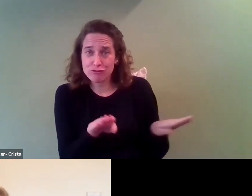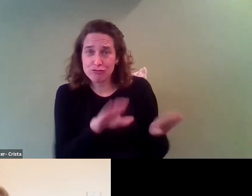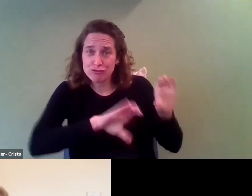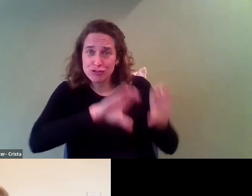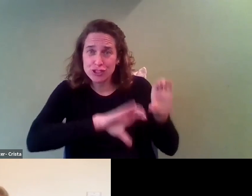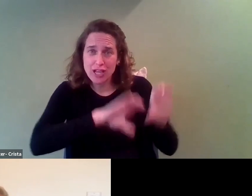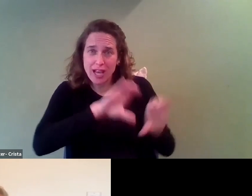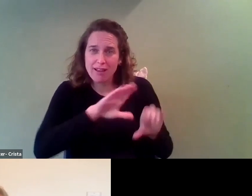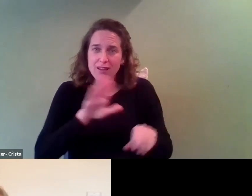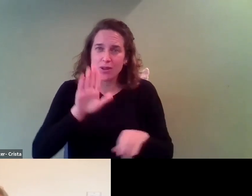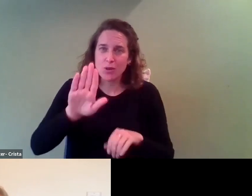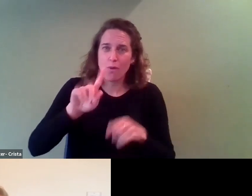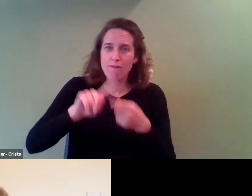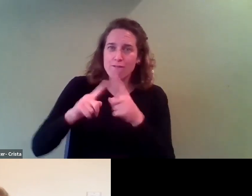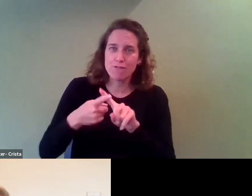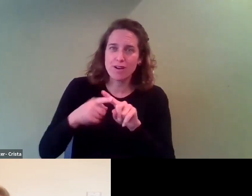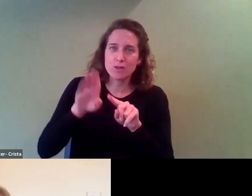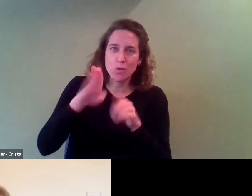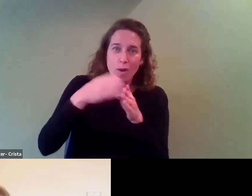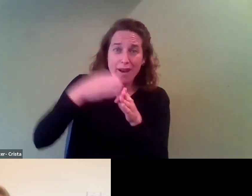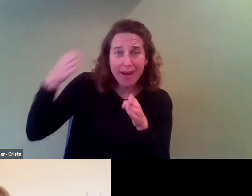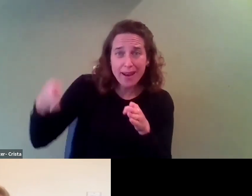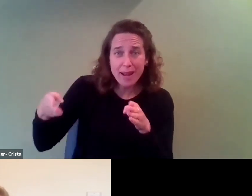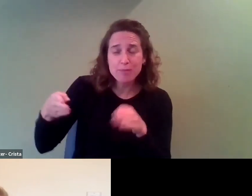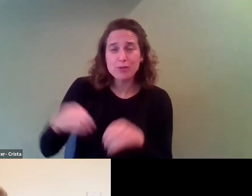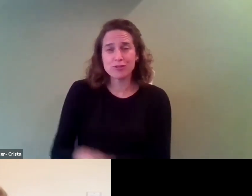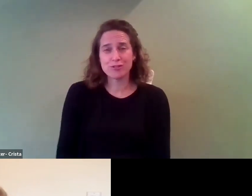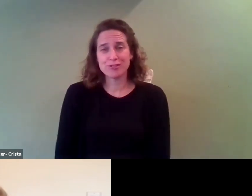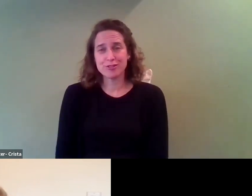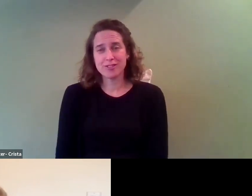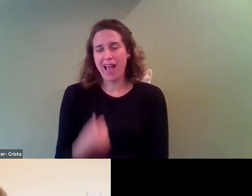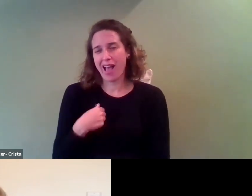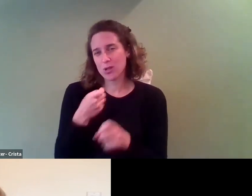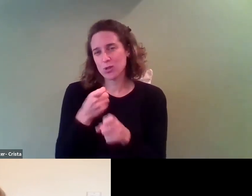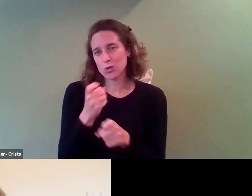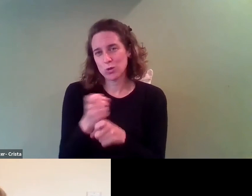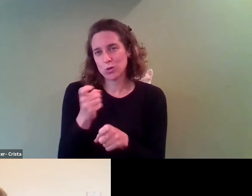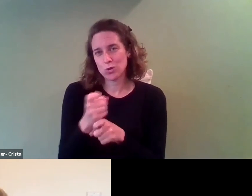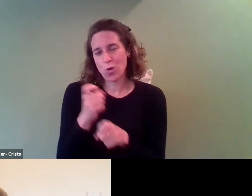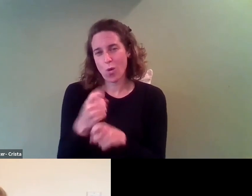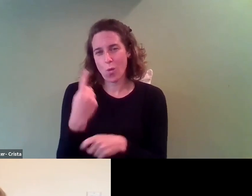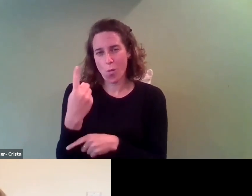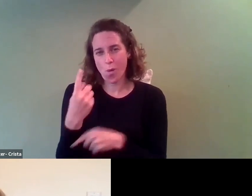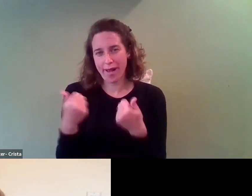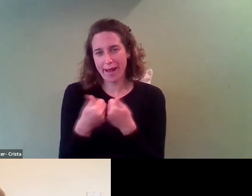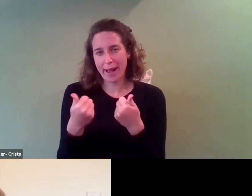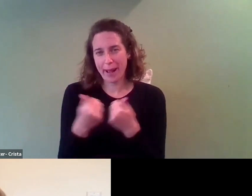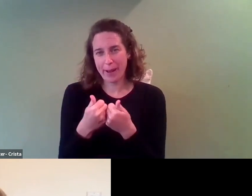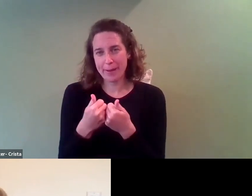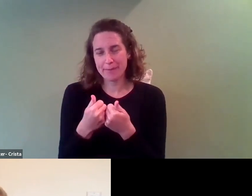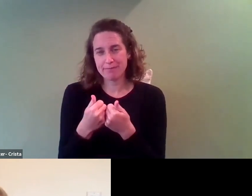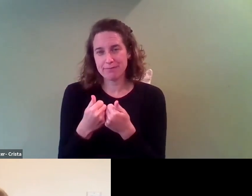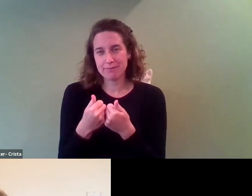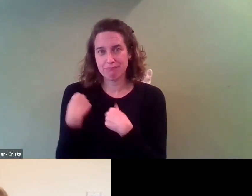and neighbors. I joke about this game Among Us because it's just exploded over the last,